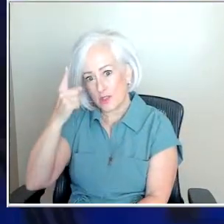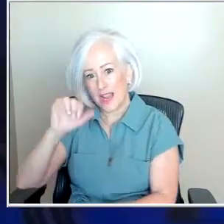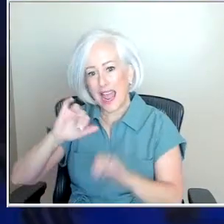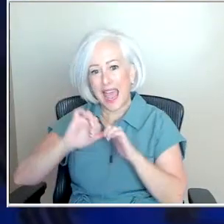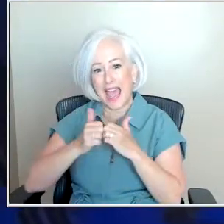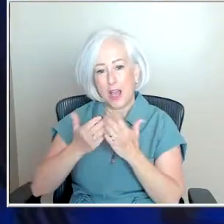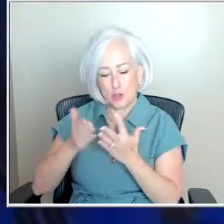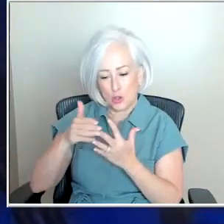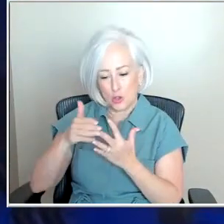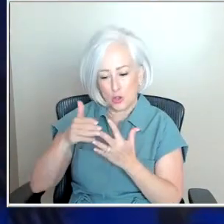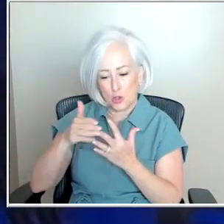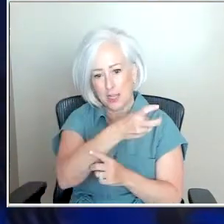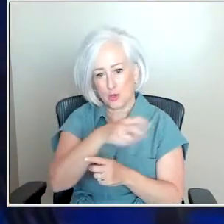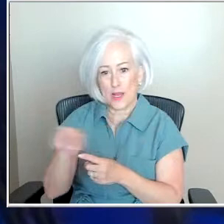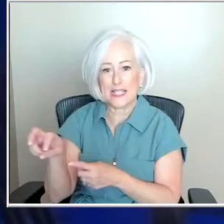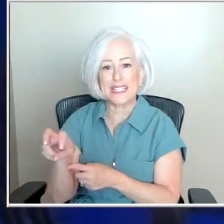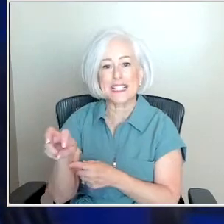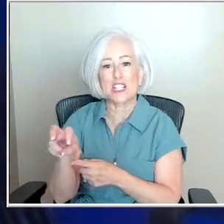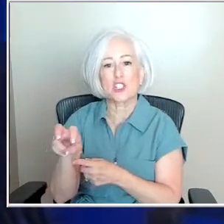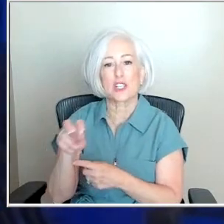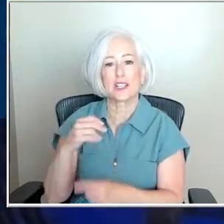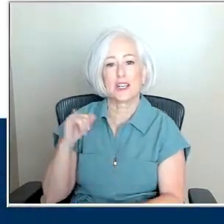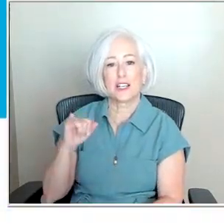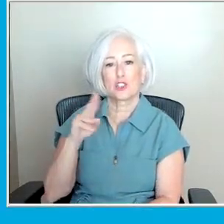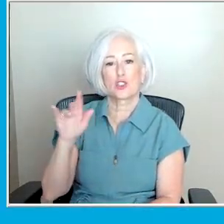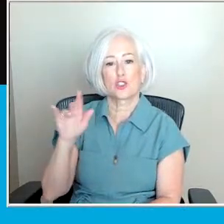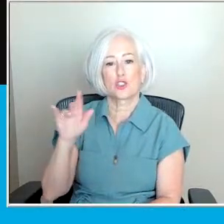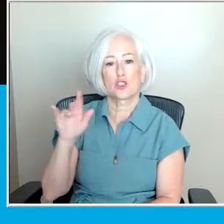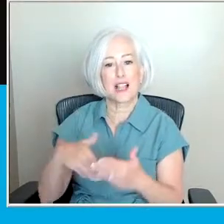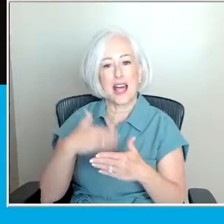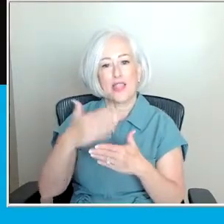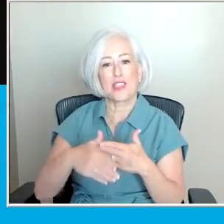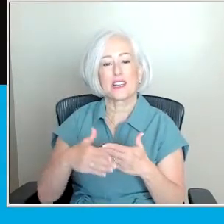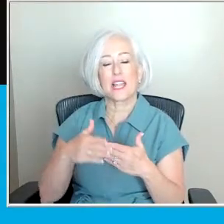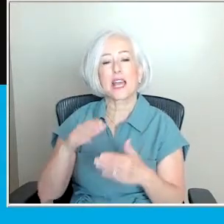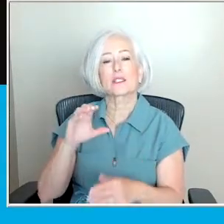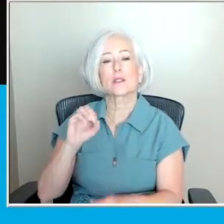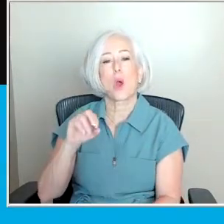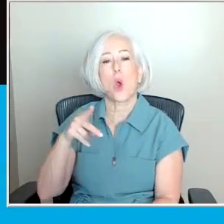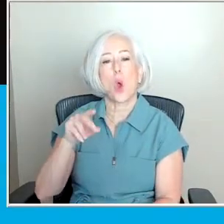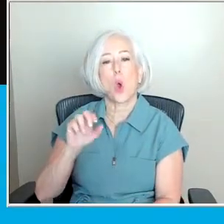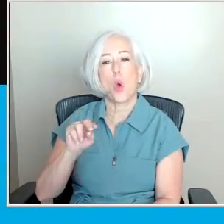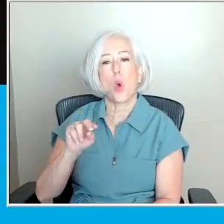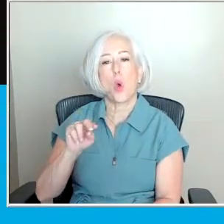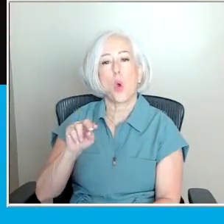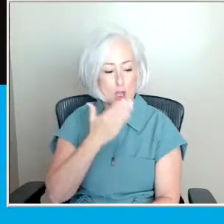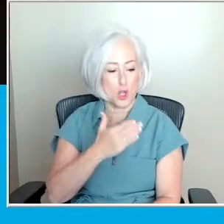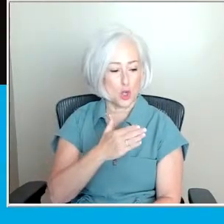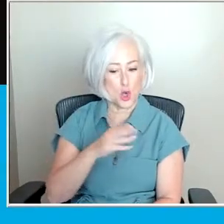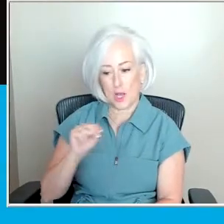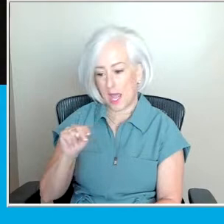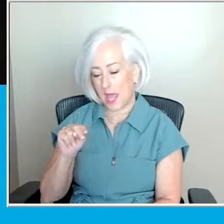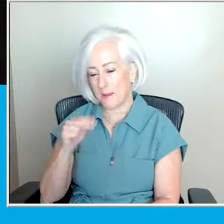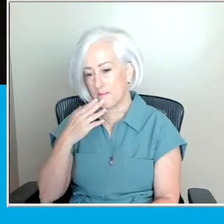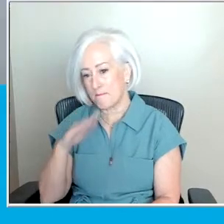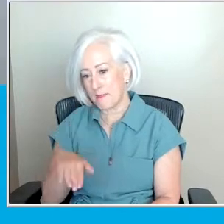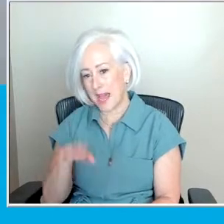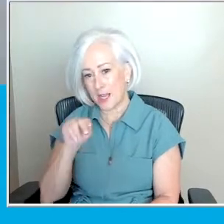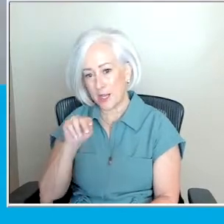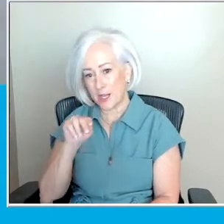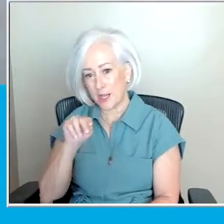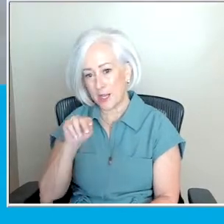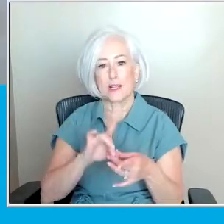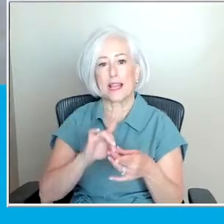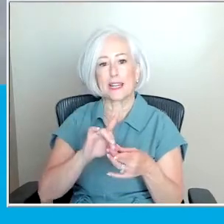I'm Jessica Lovell on the next Open Mics with Dr. Stites. The good news and bad news due to changes on the federal level.